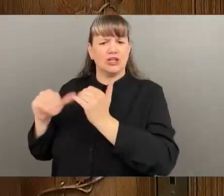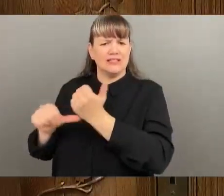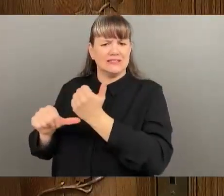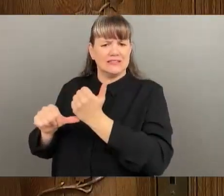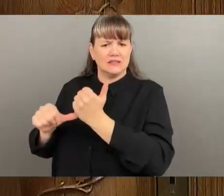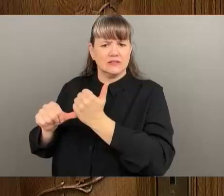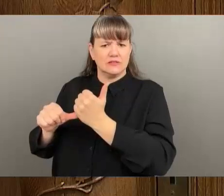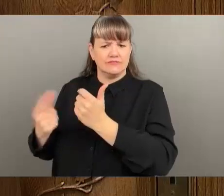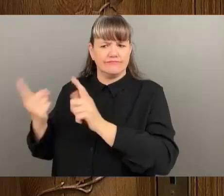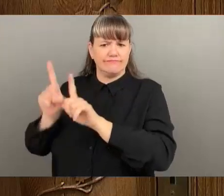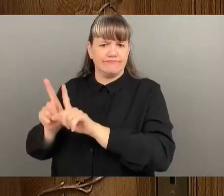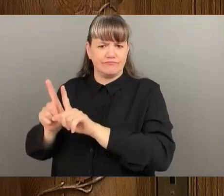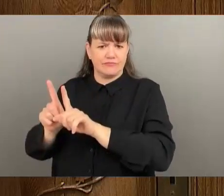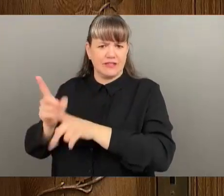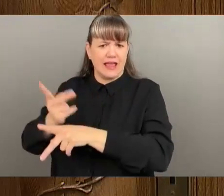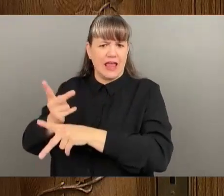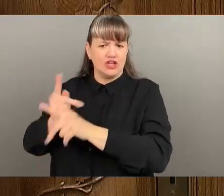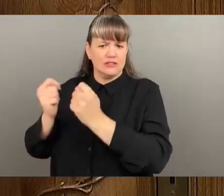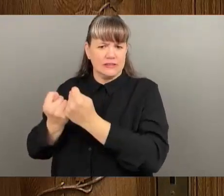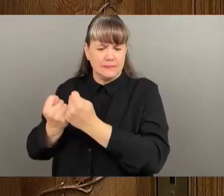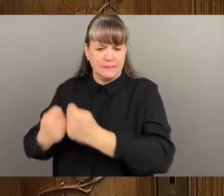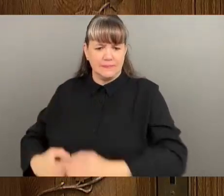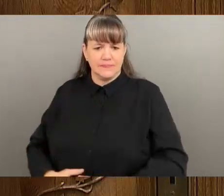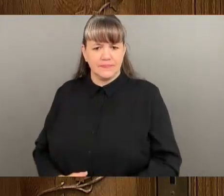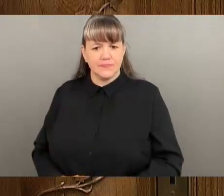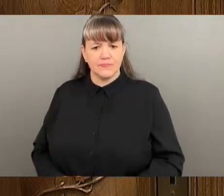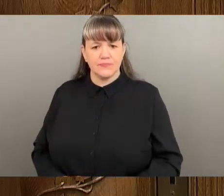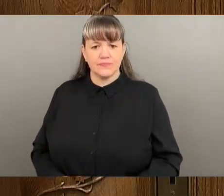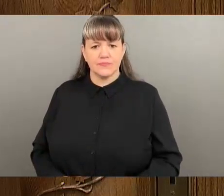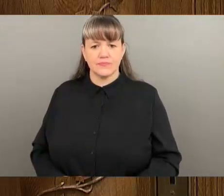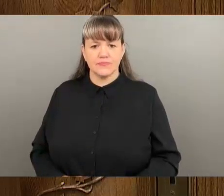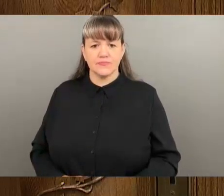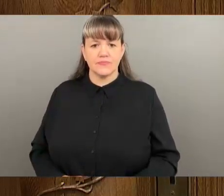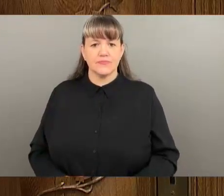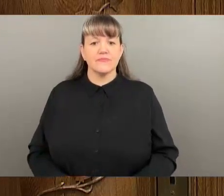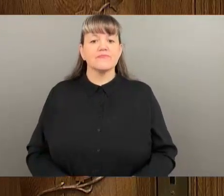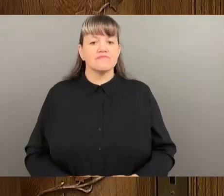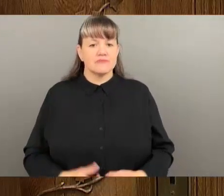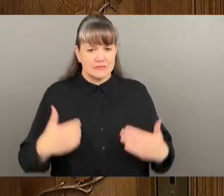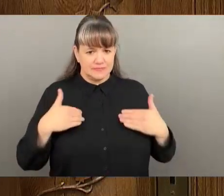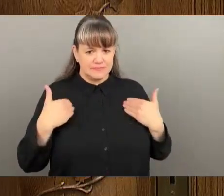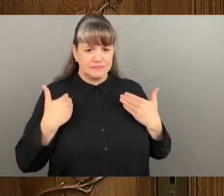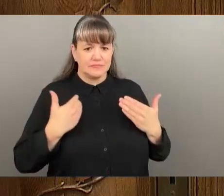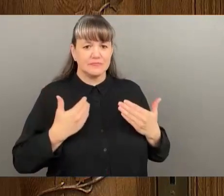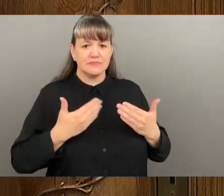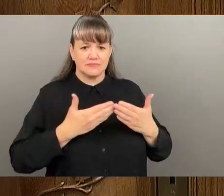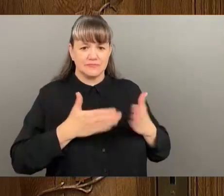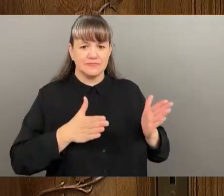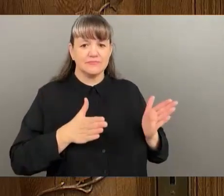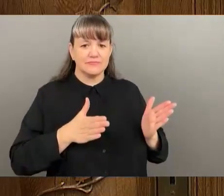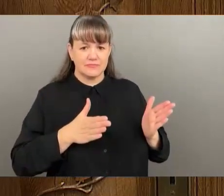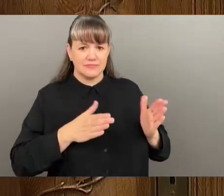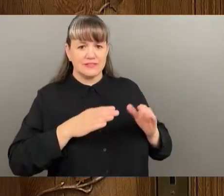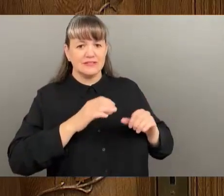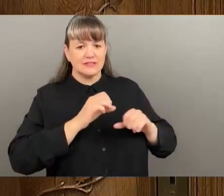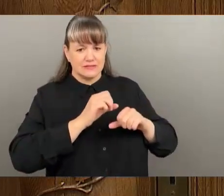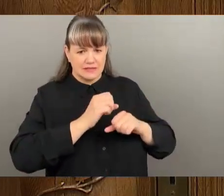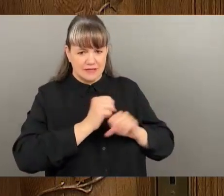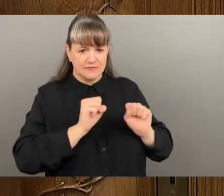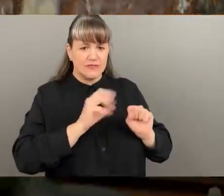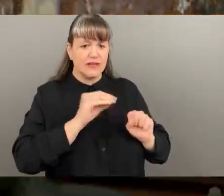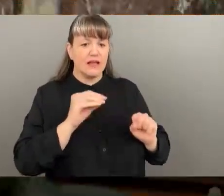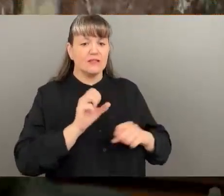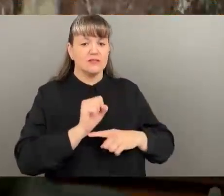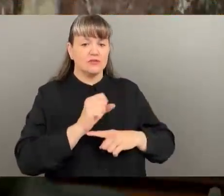Public Safety and Solicitor General. Thank you, Mr. Speaker, and thank you to the member opposite for the question. There has been